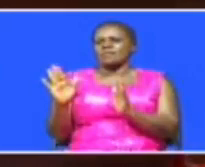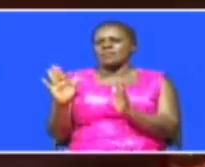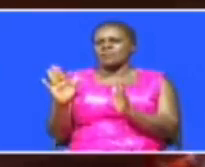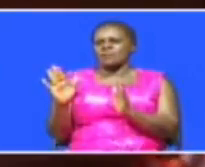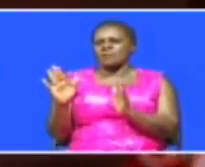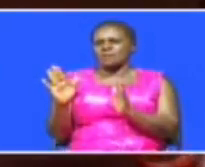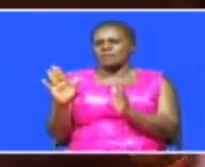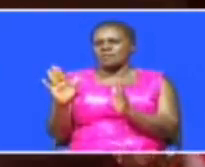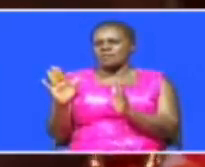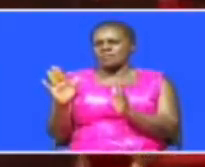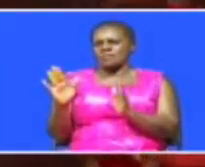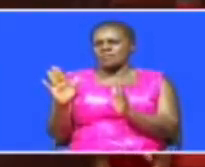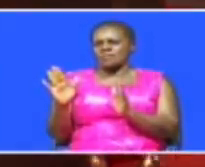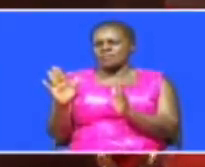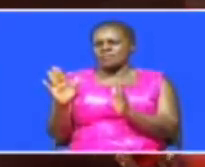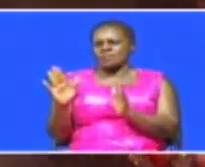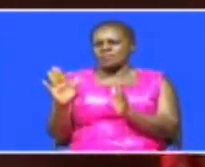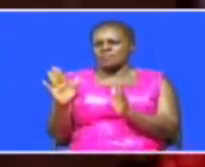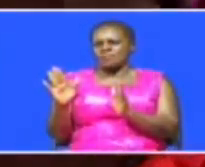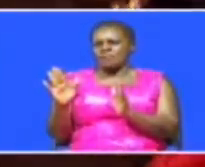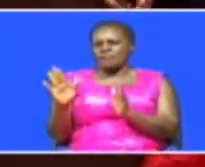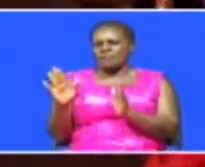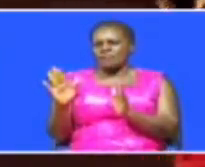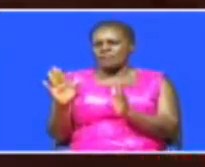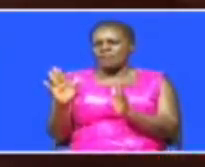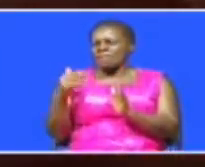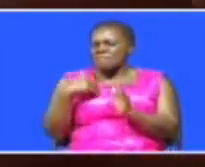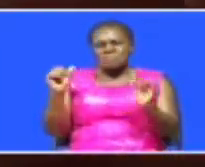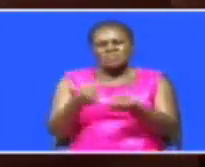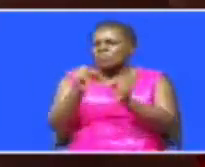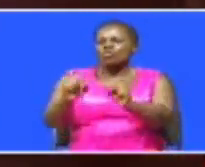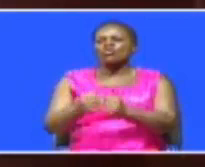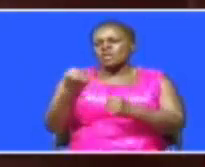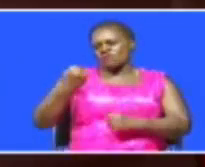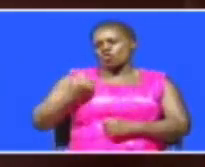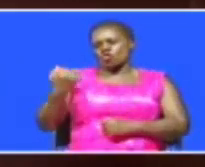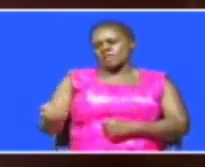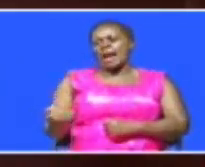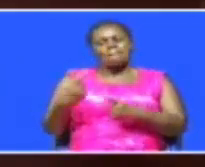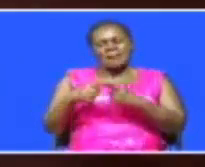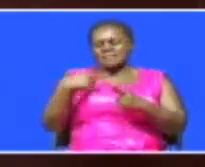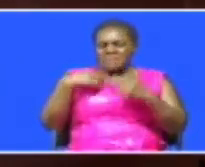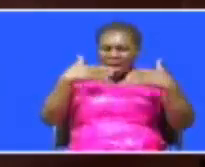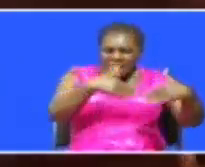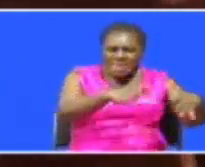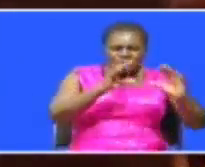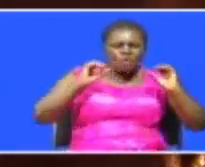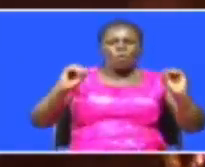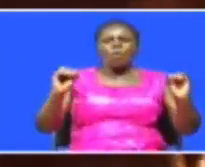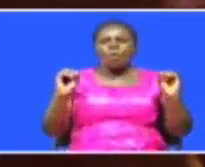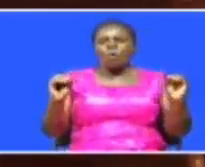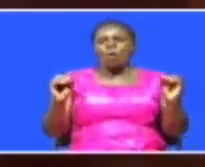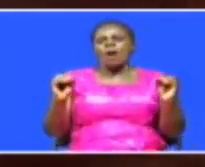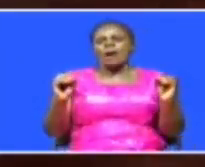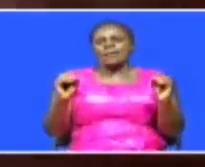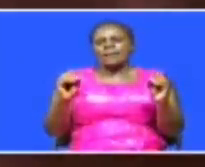not trained, I'm not even physically able. So I wasn't going to rescue her. And I knew that. Yeah. But at least